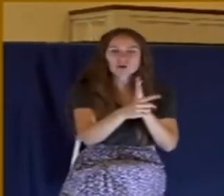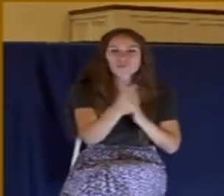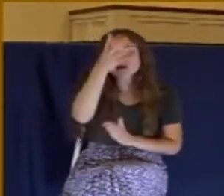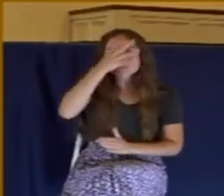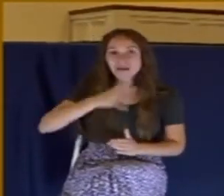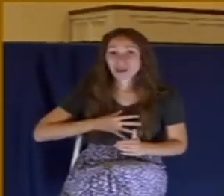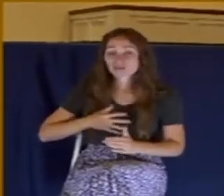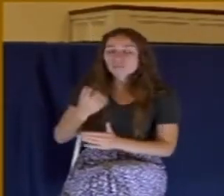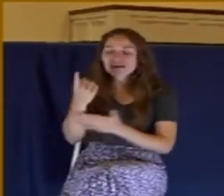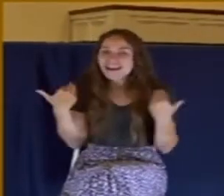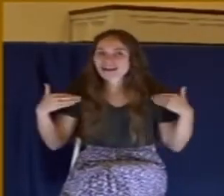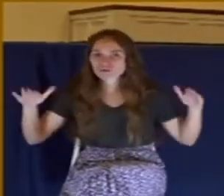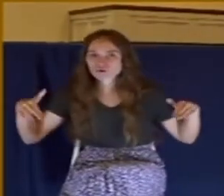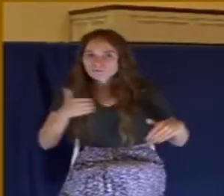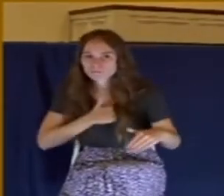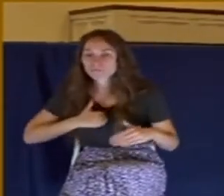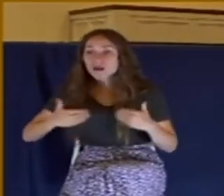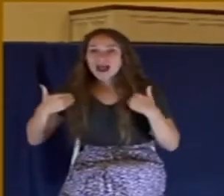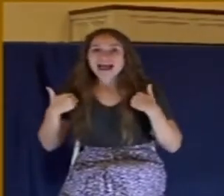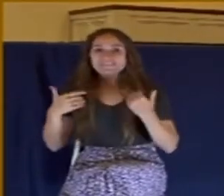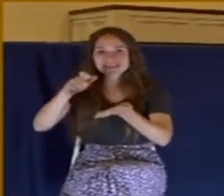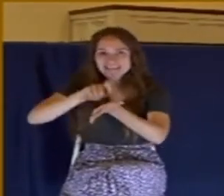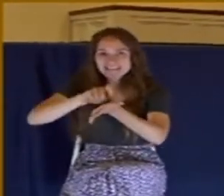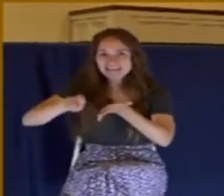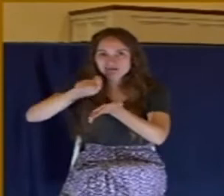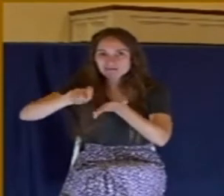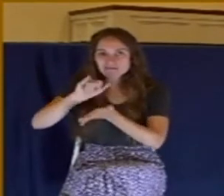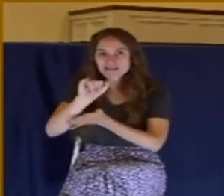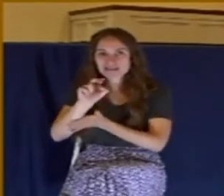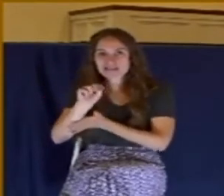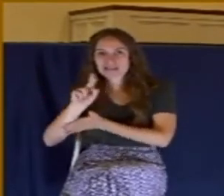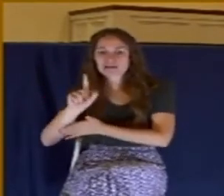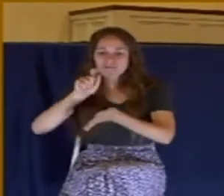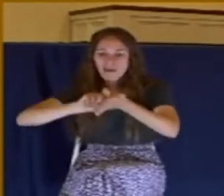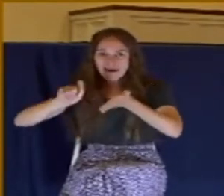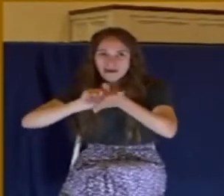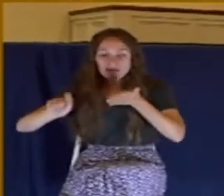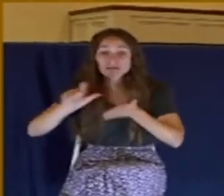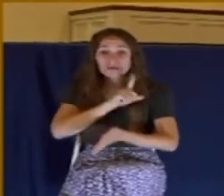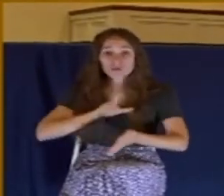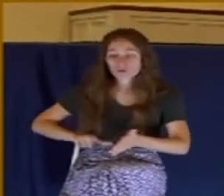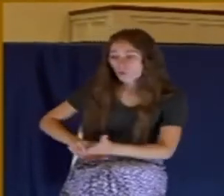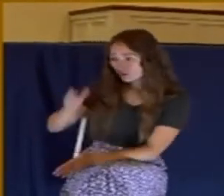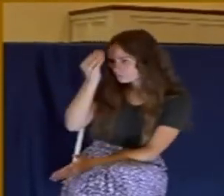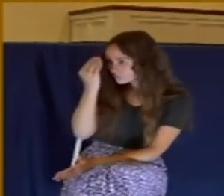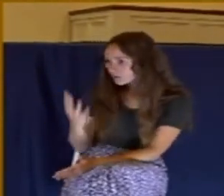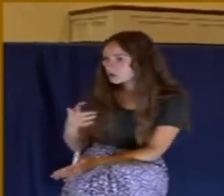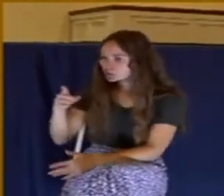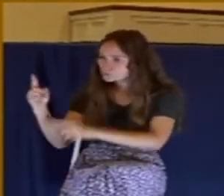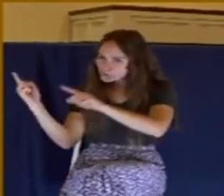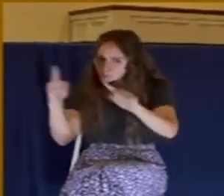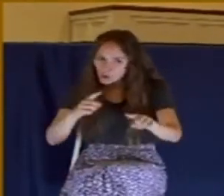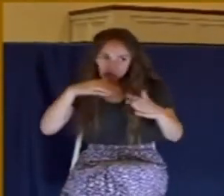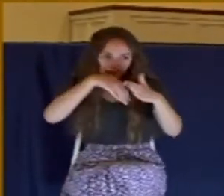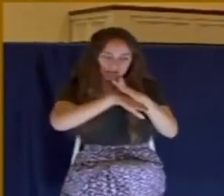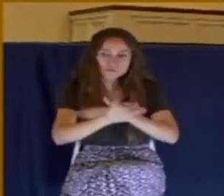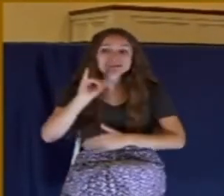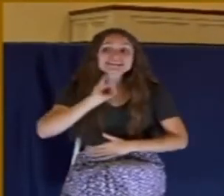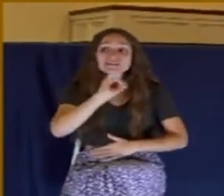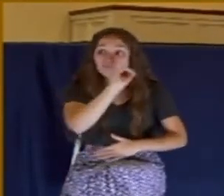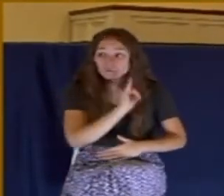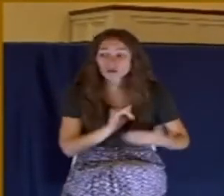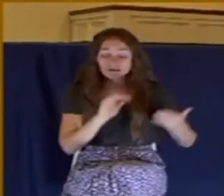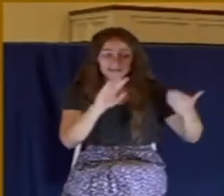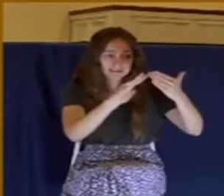angel, look, with the inkhorn, you go throughout the city of Jerusalem, and anyone you see weeping and